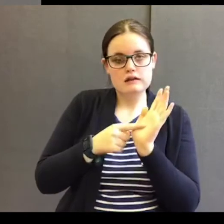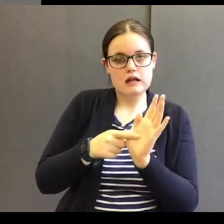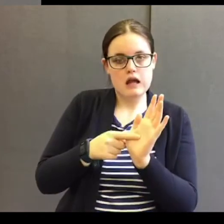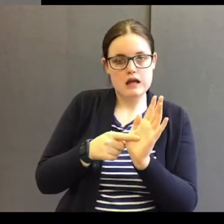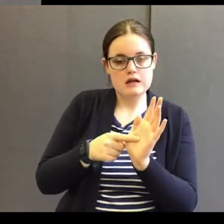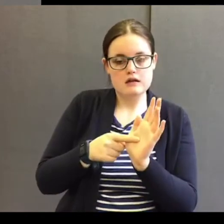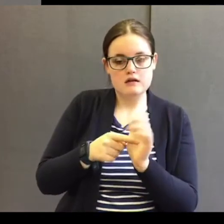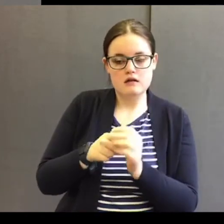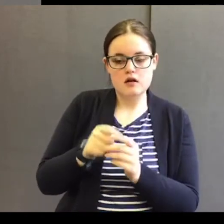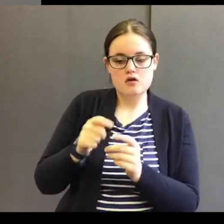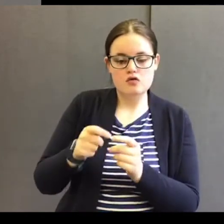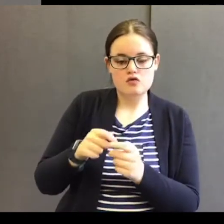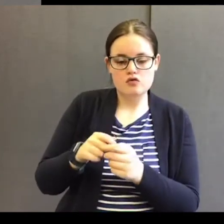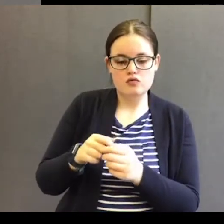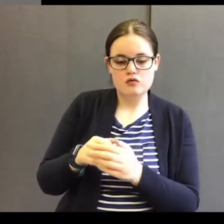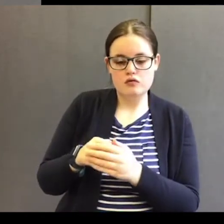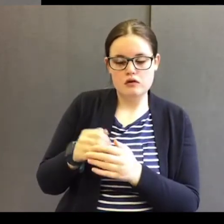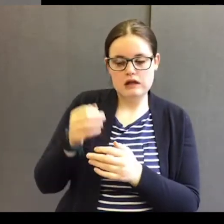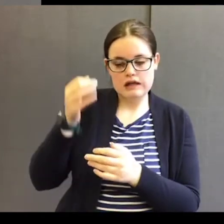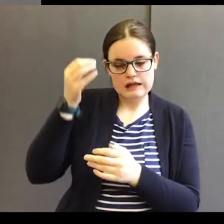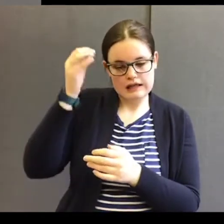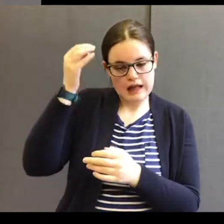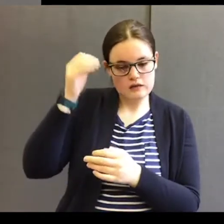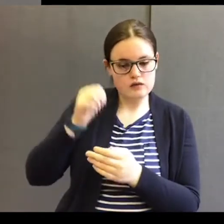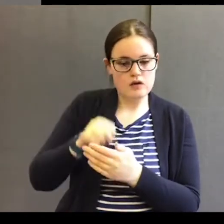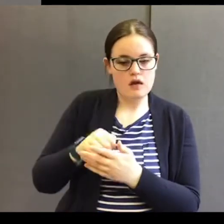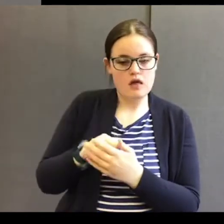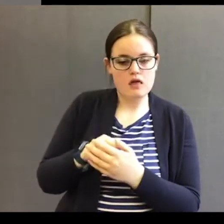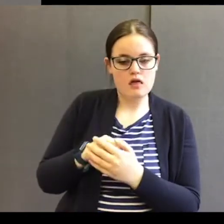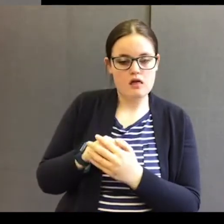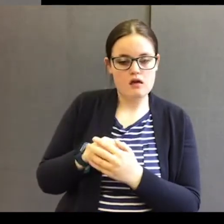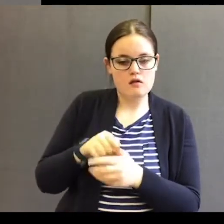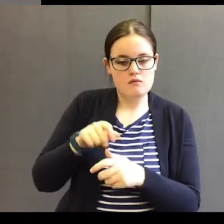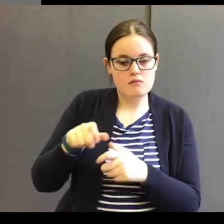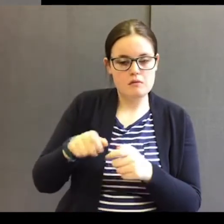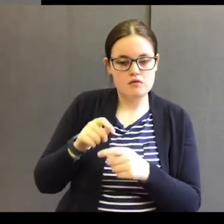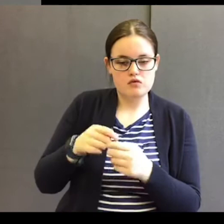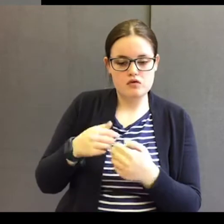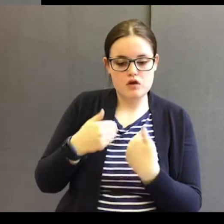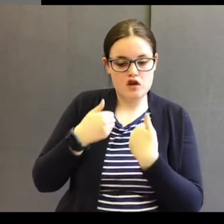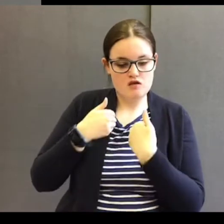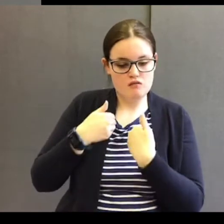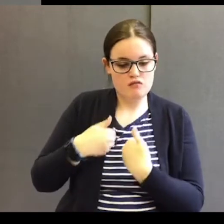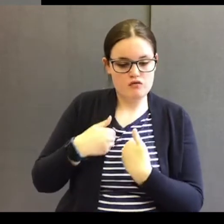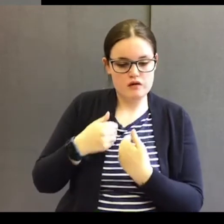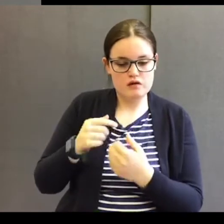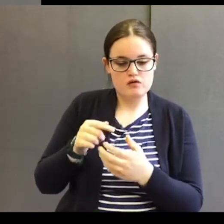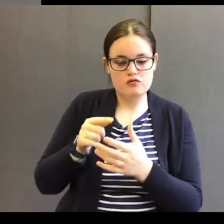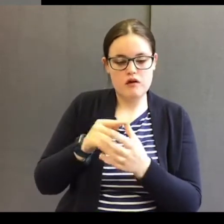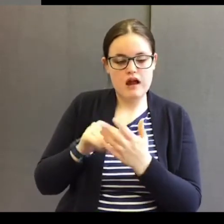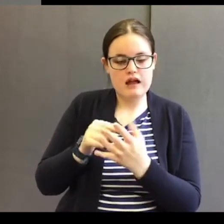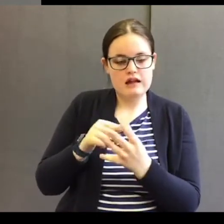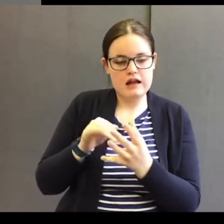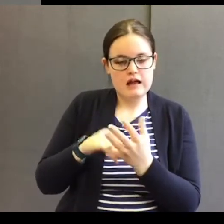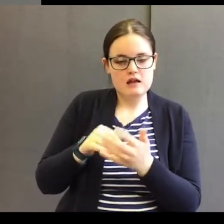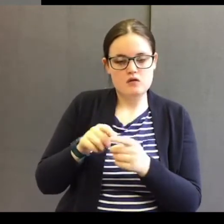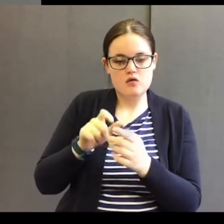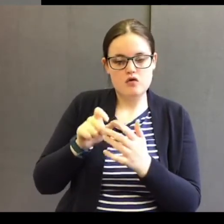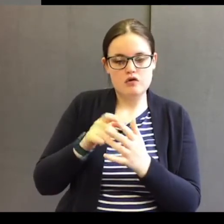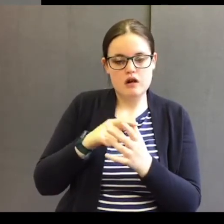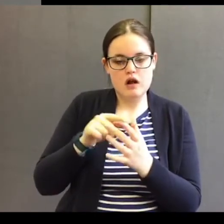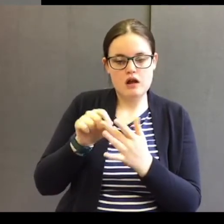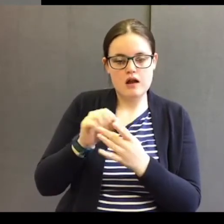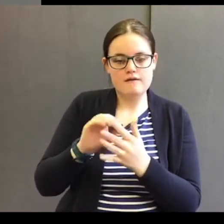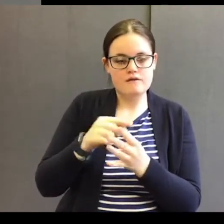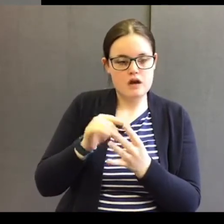was a sign even to the senators, to the Sadducees, to the chief priest, to Annas